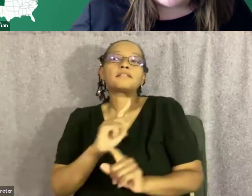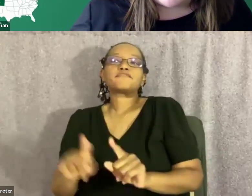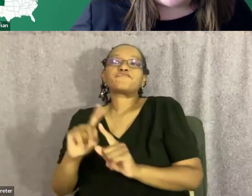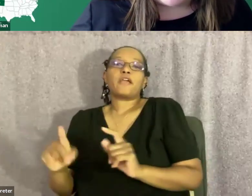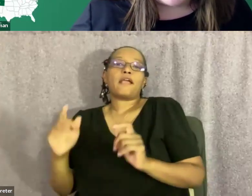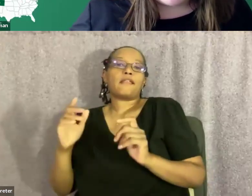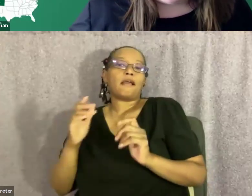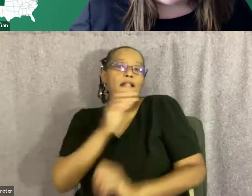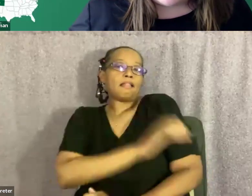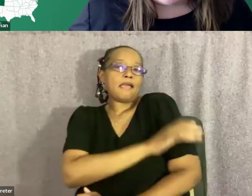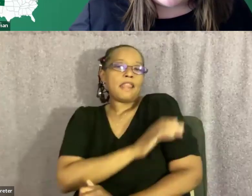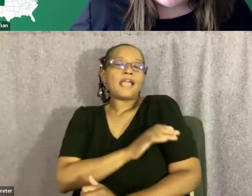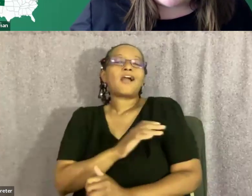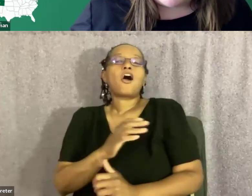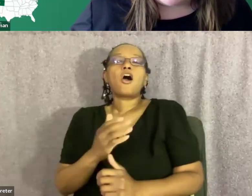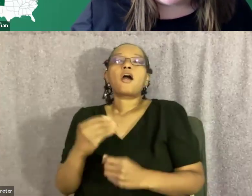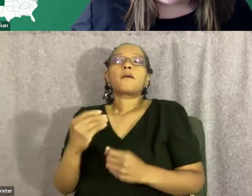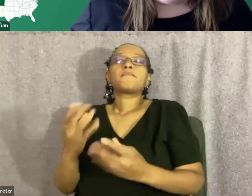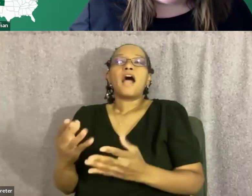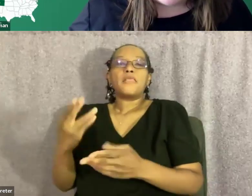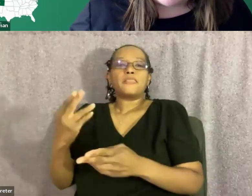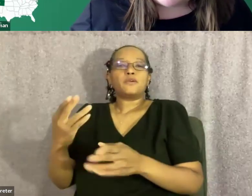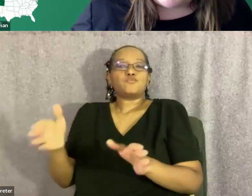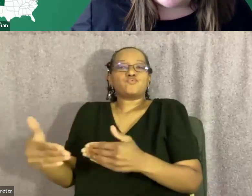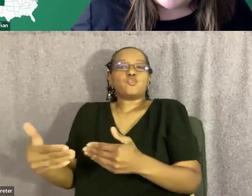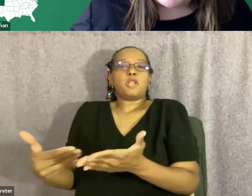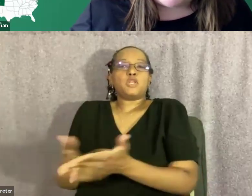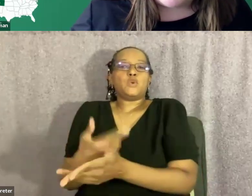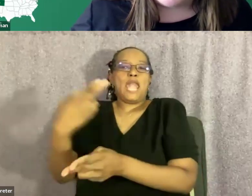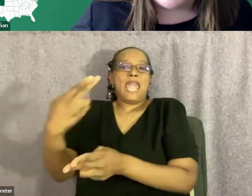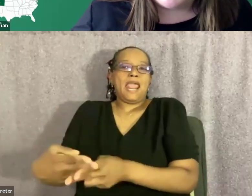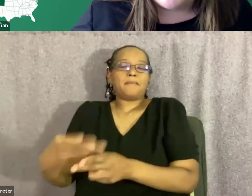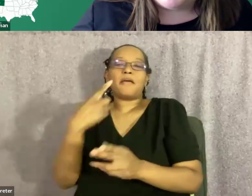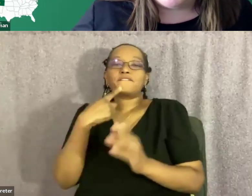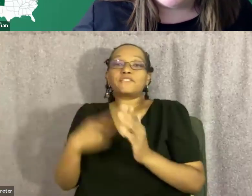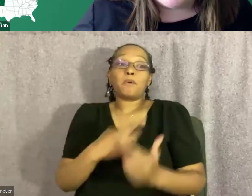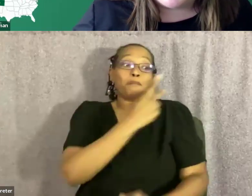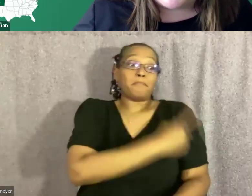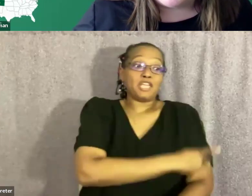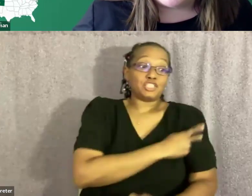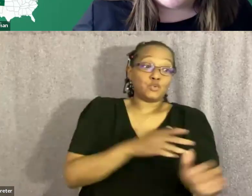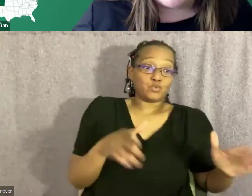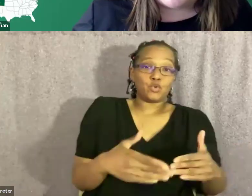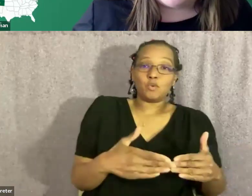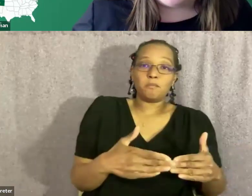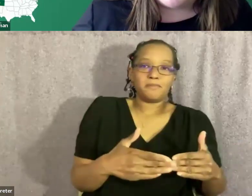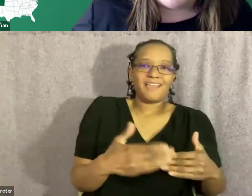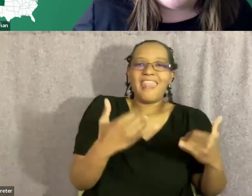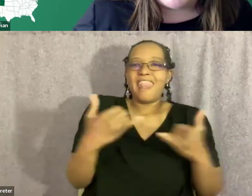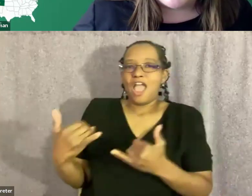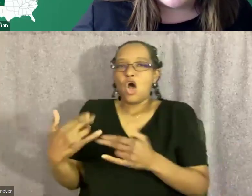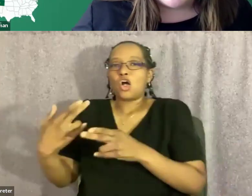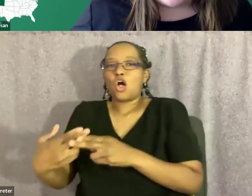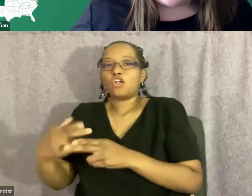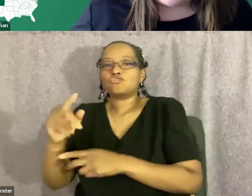facility. For example, renaming patient rooms to call them treatment rooms, and then claiming that service animals are not allowed in